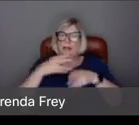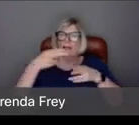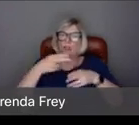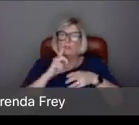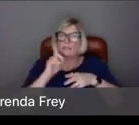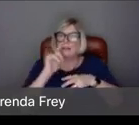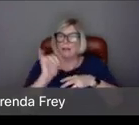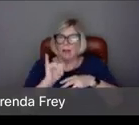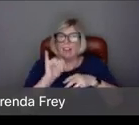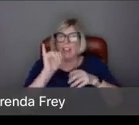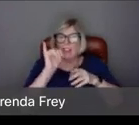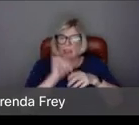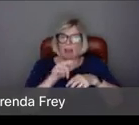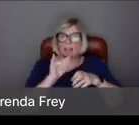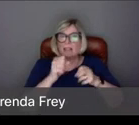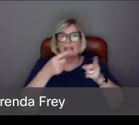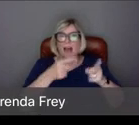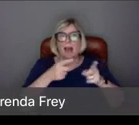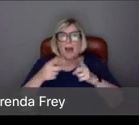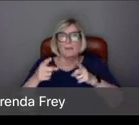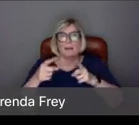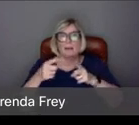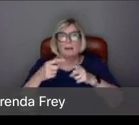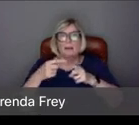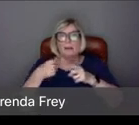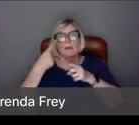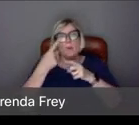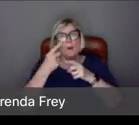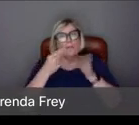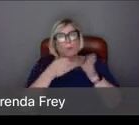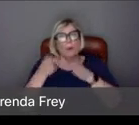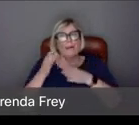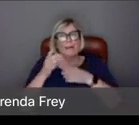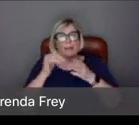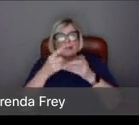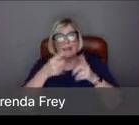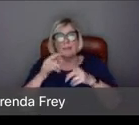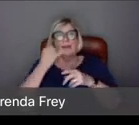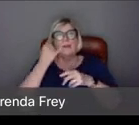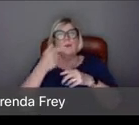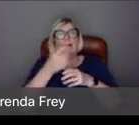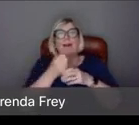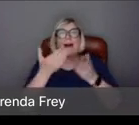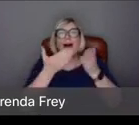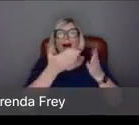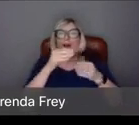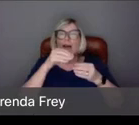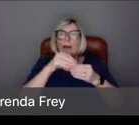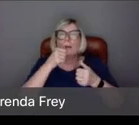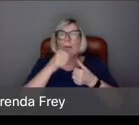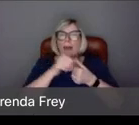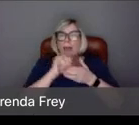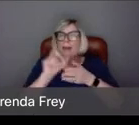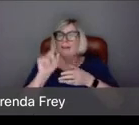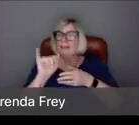So this is actually happening. I believe one of the ways it's happening is when you do get those offers in the mail that David was